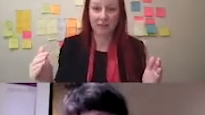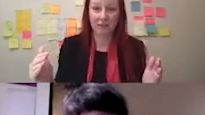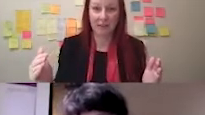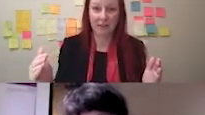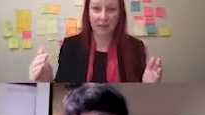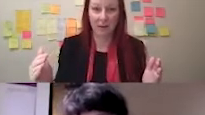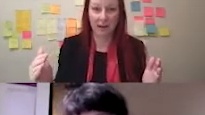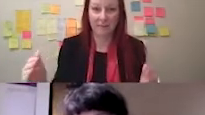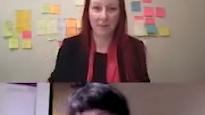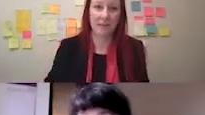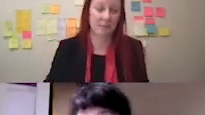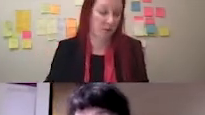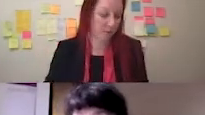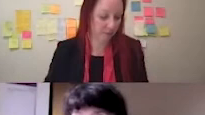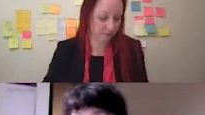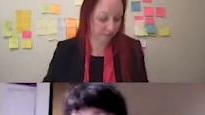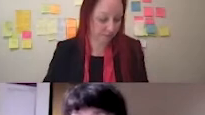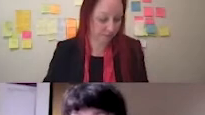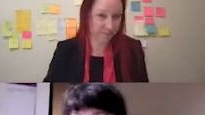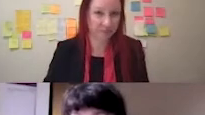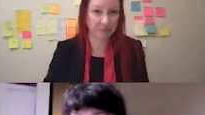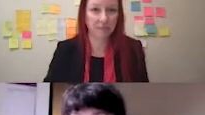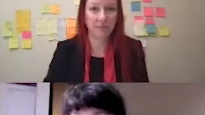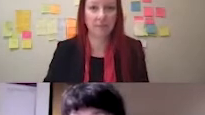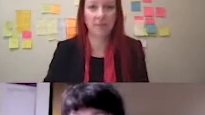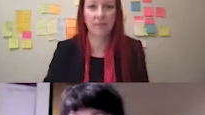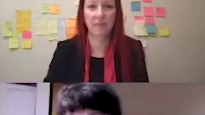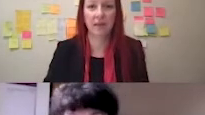different diverse areas that way, which is beautiful.